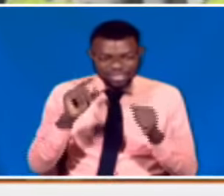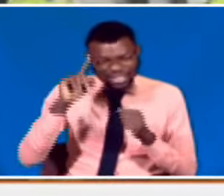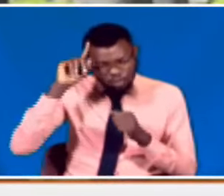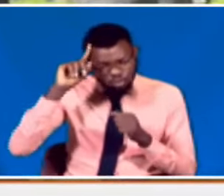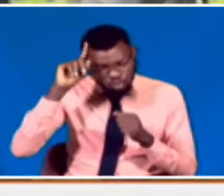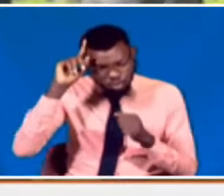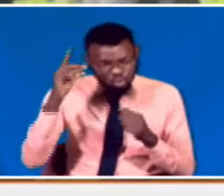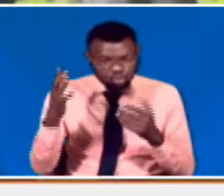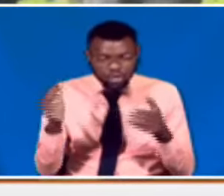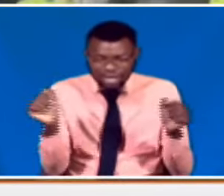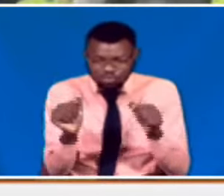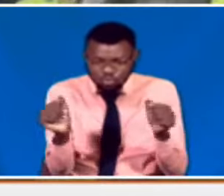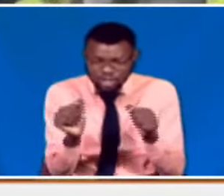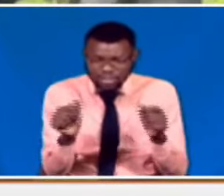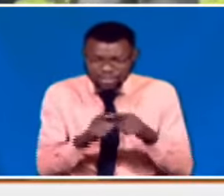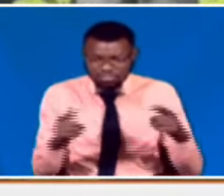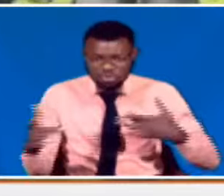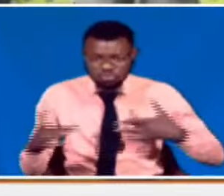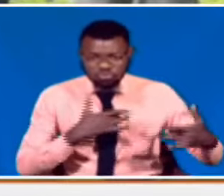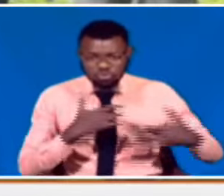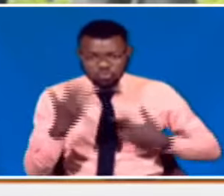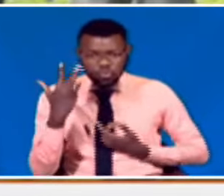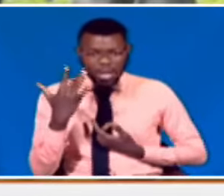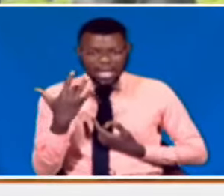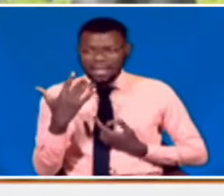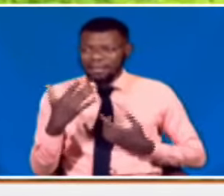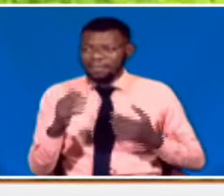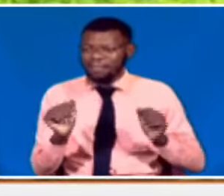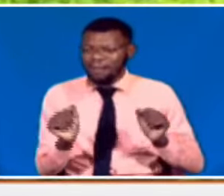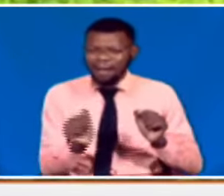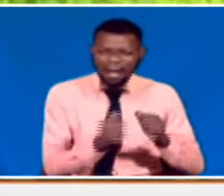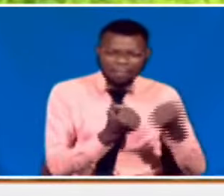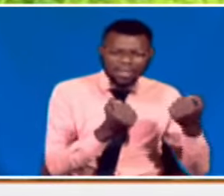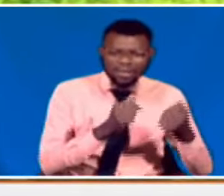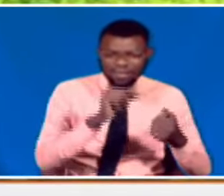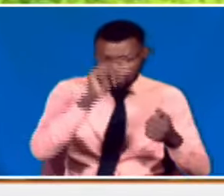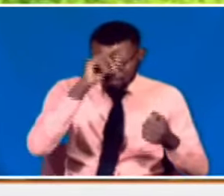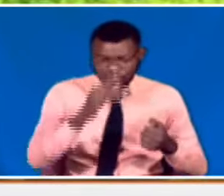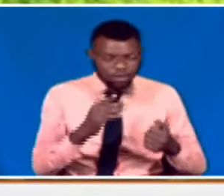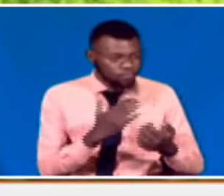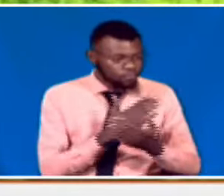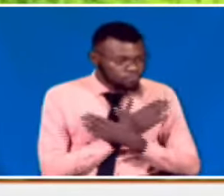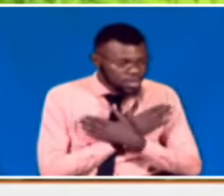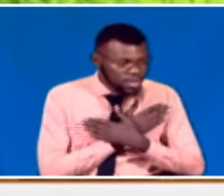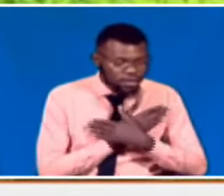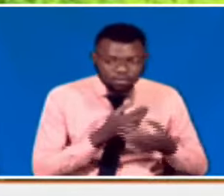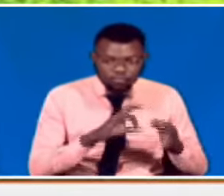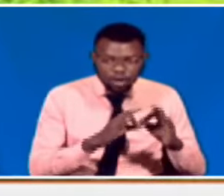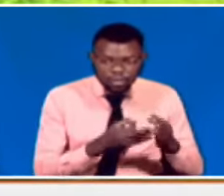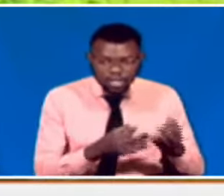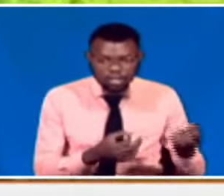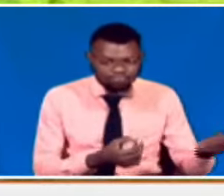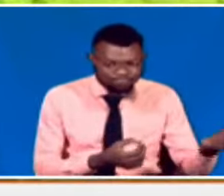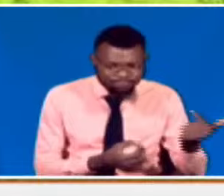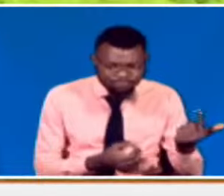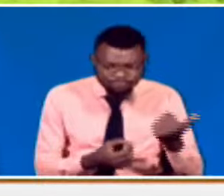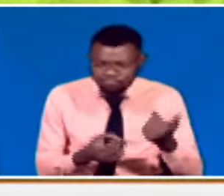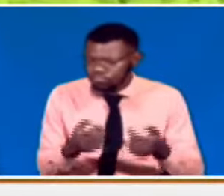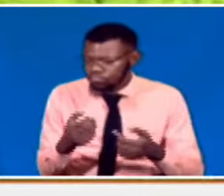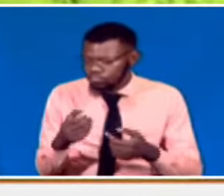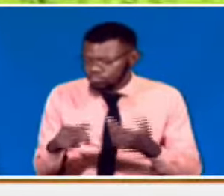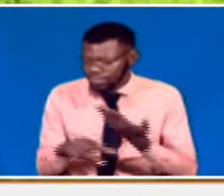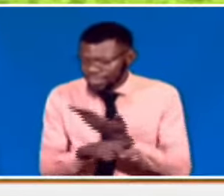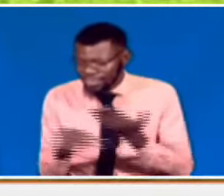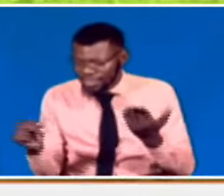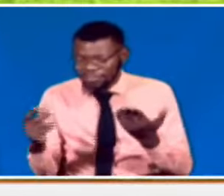however, raised a concern over the increase in incidents of governors using close family members to steal public funds. Out of